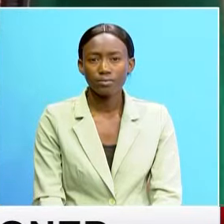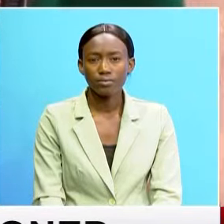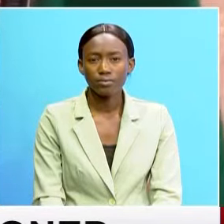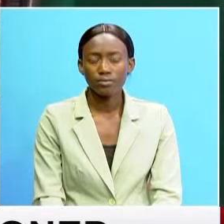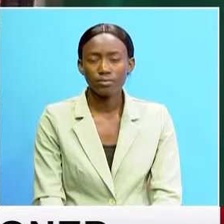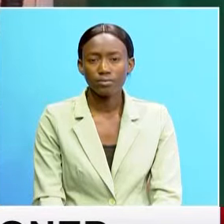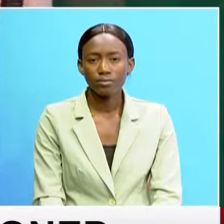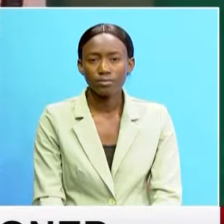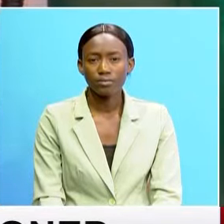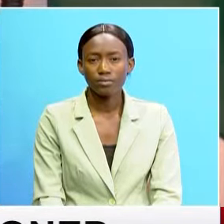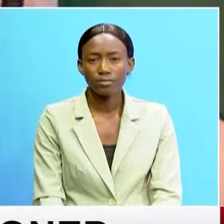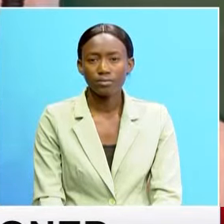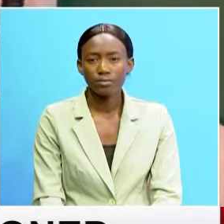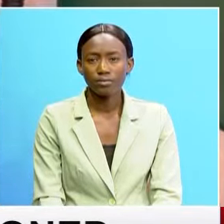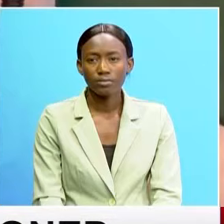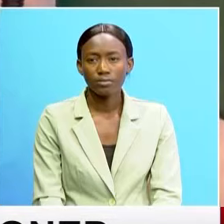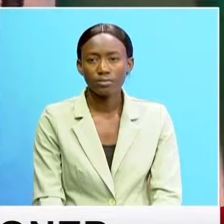approximately